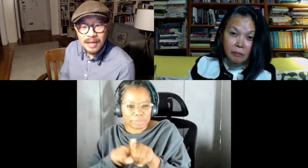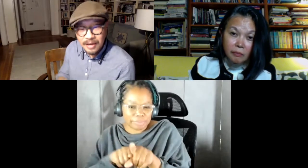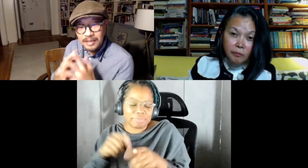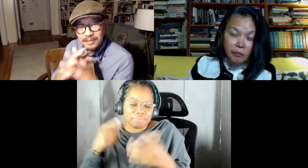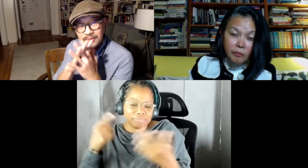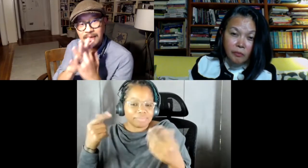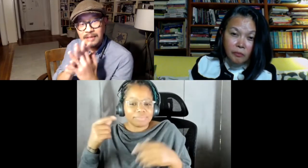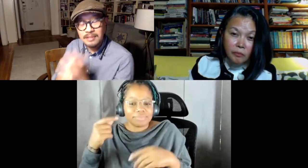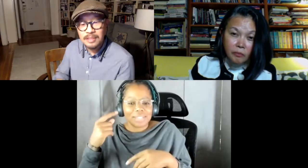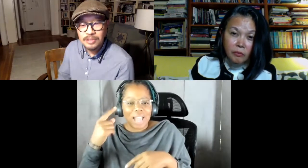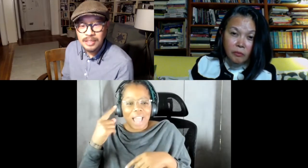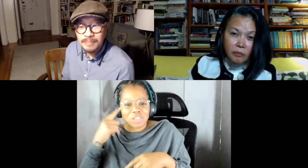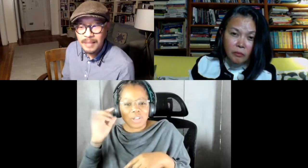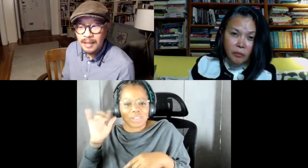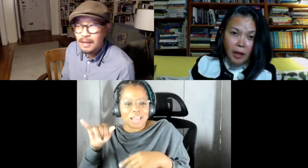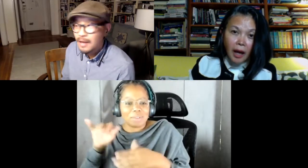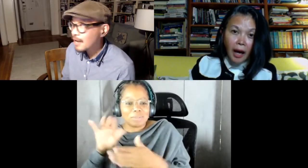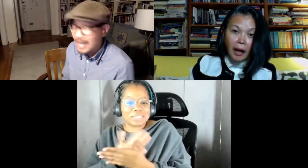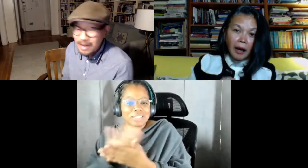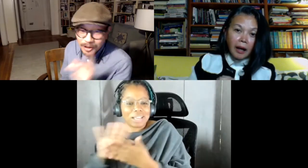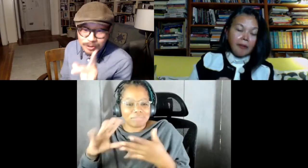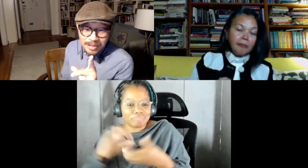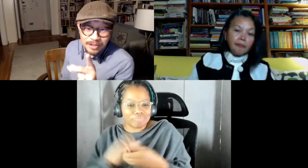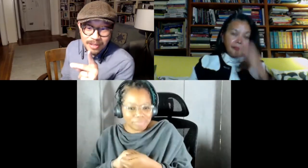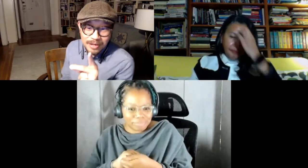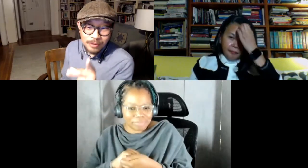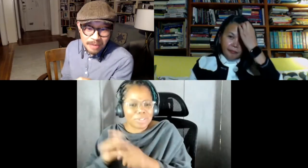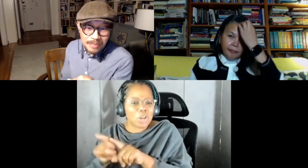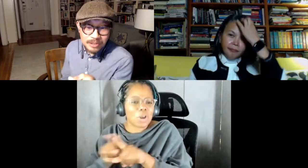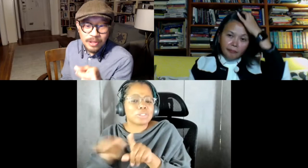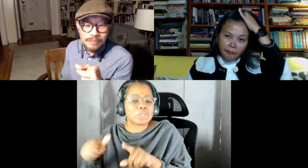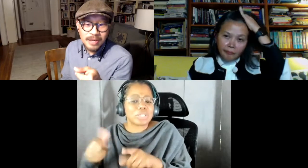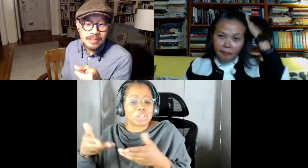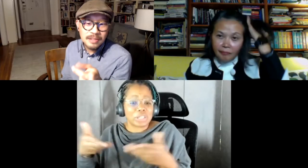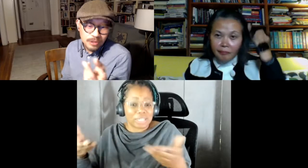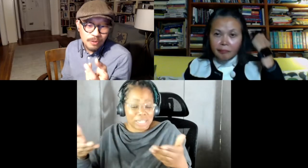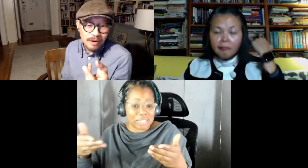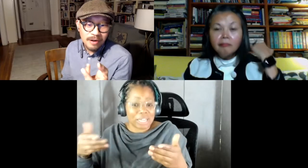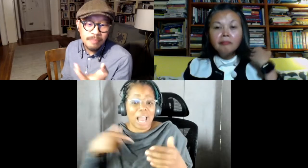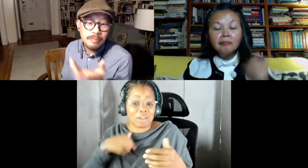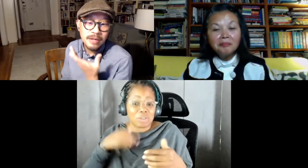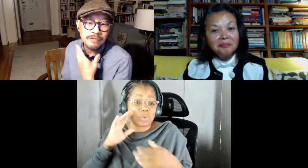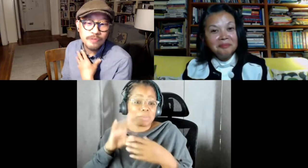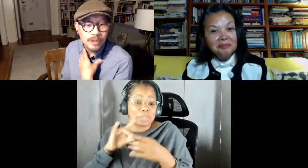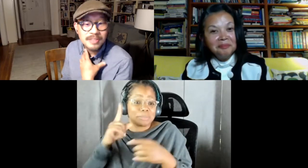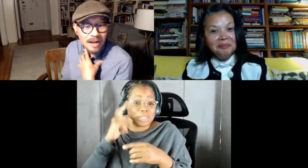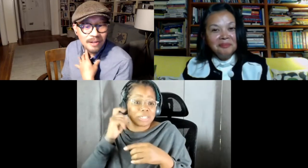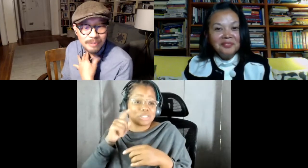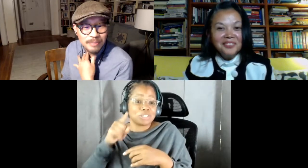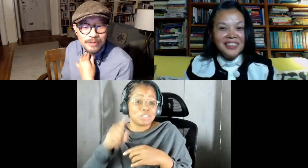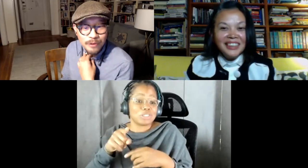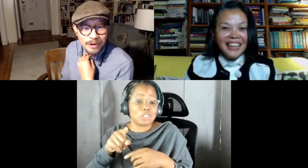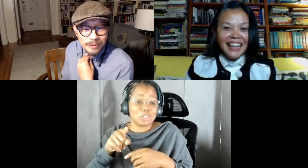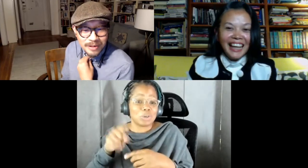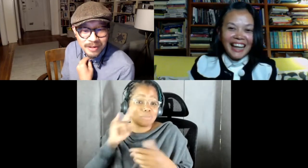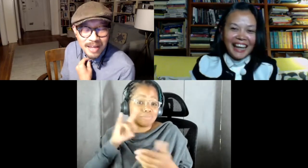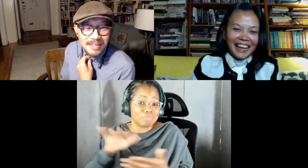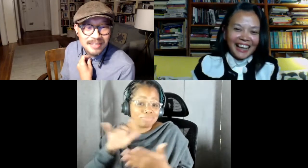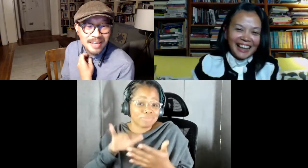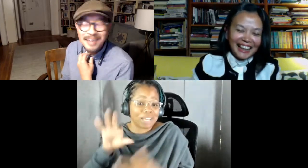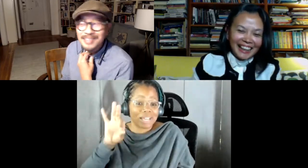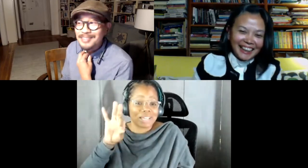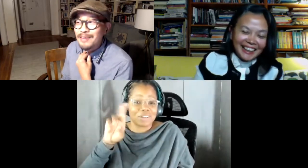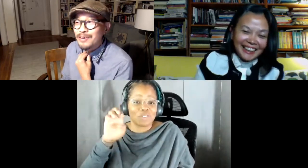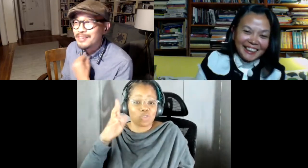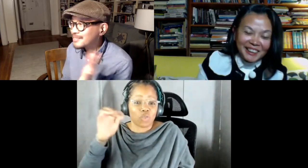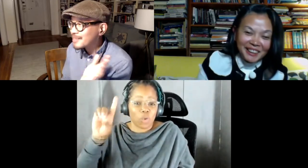was a nice synergy. And also the other thing, which I'll mention only because you are a big Freud scholar and a big Freud reader, is